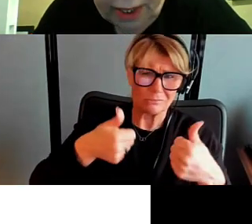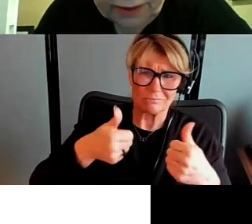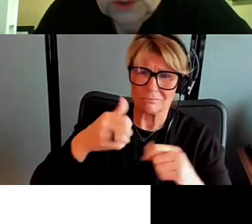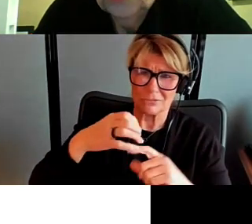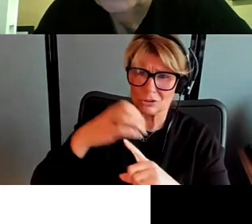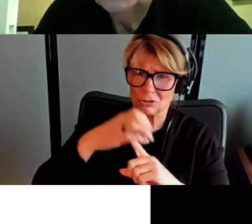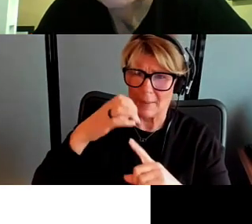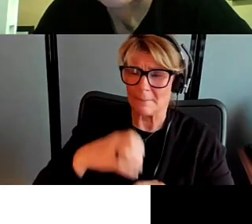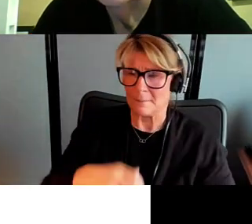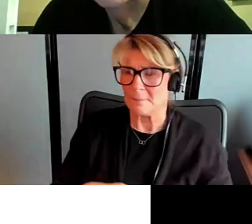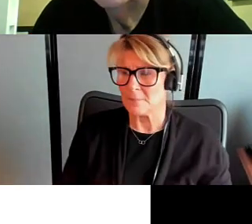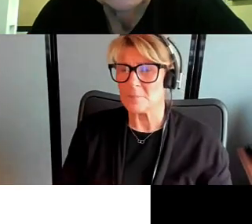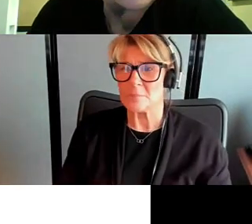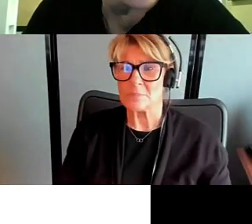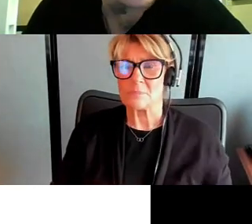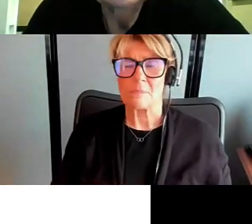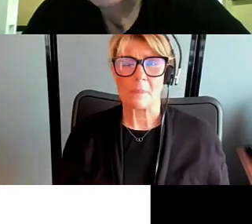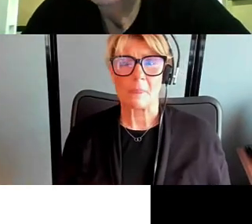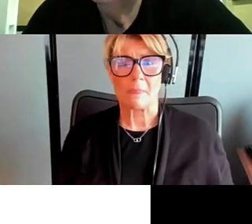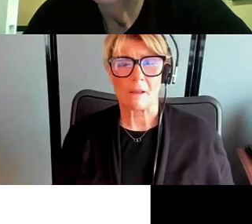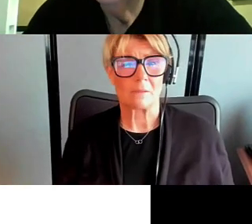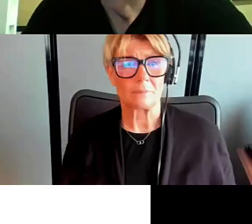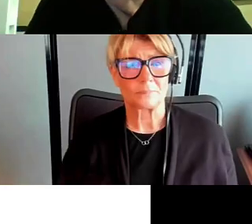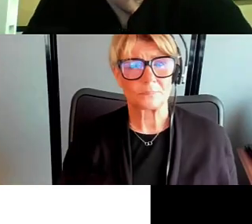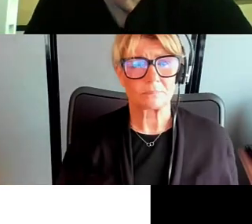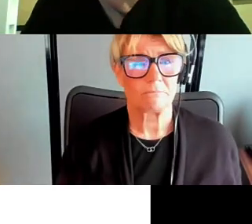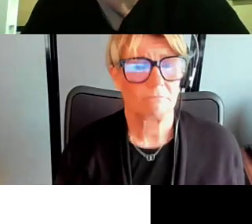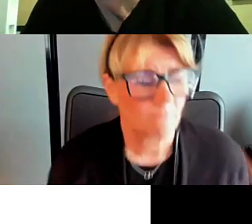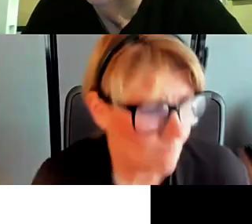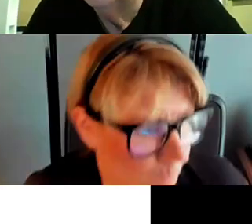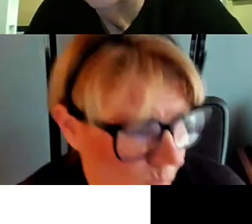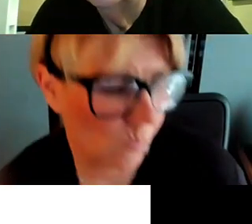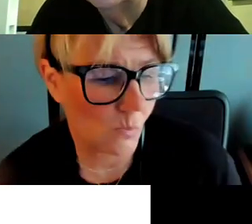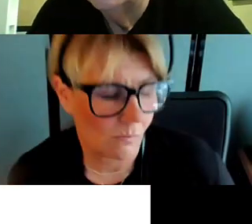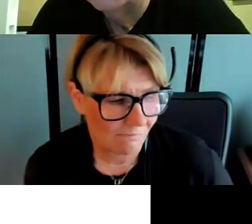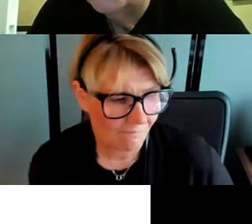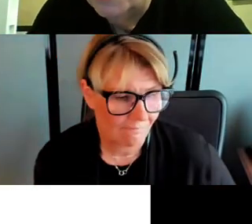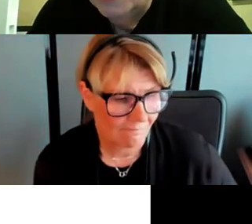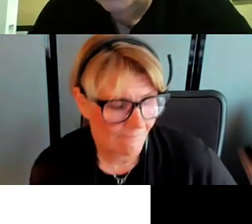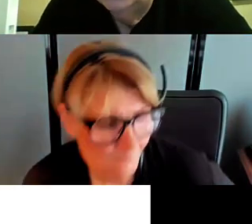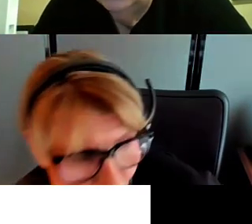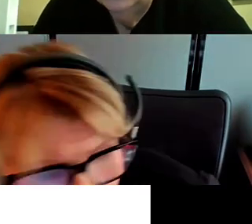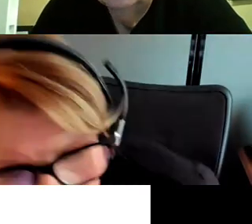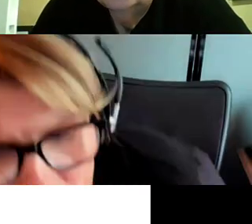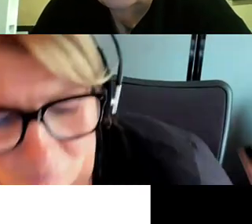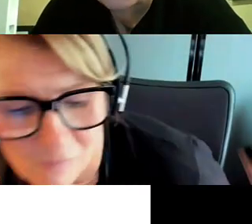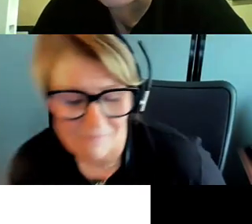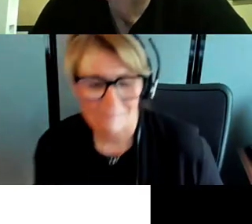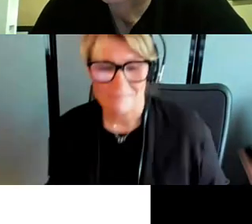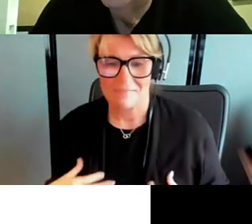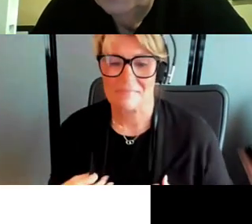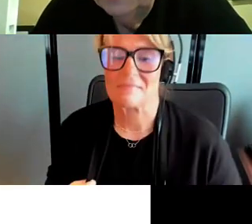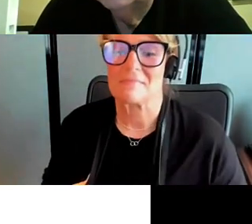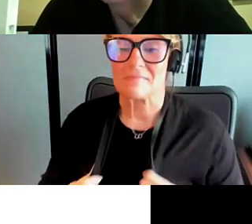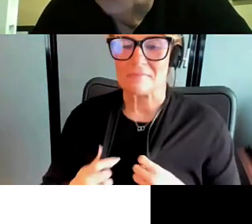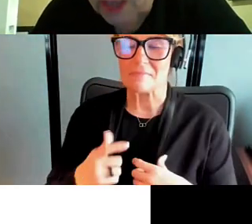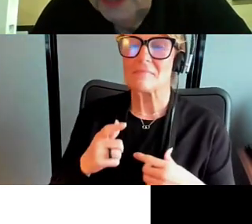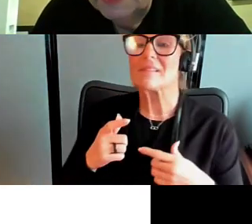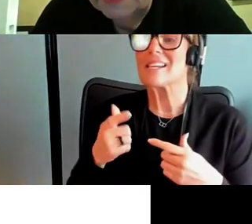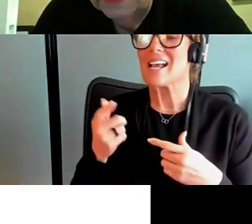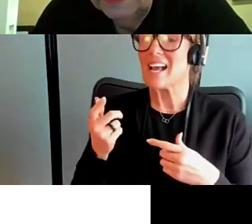And to add, we're just gonna sort of leapfrog over each other like we normally do. The